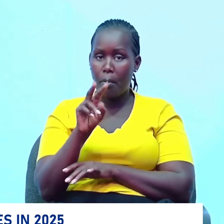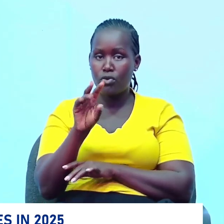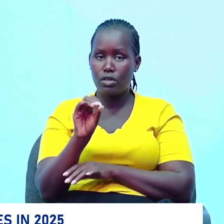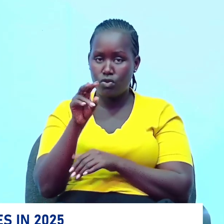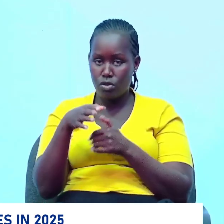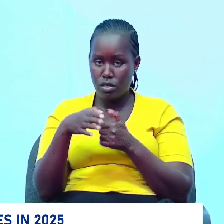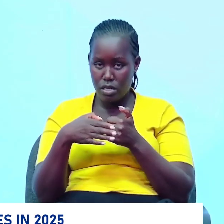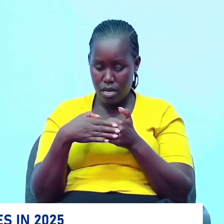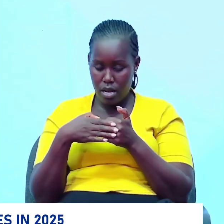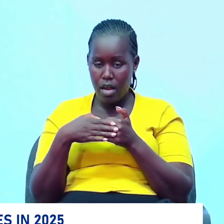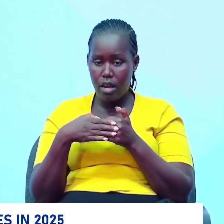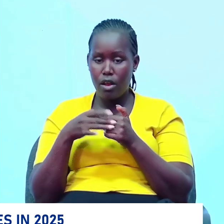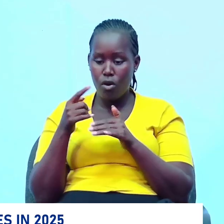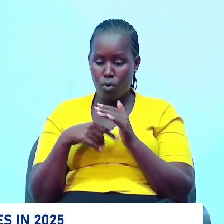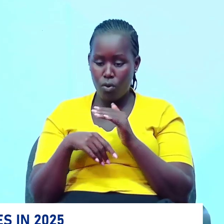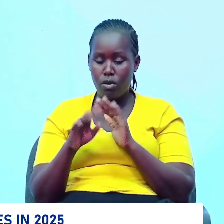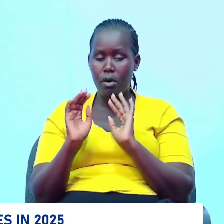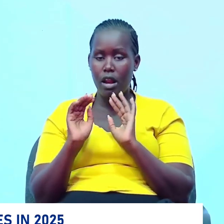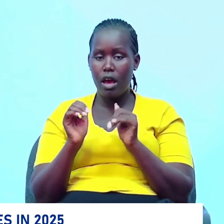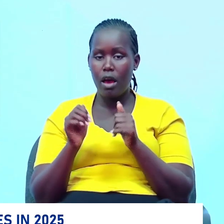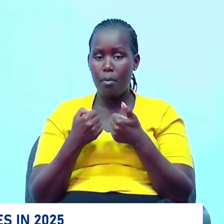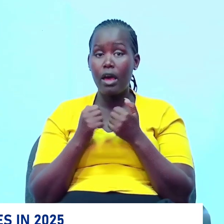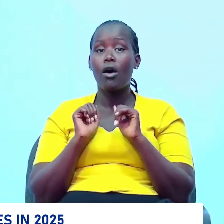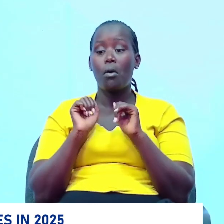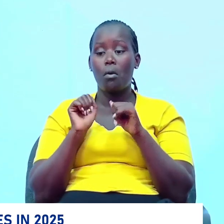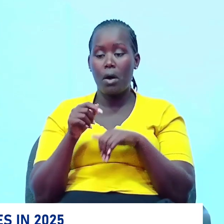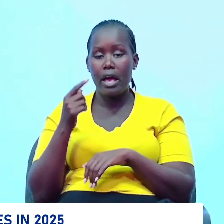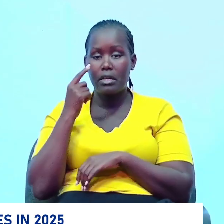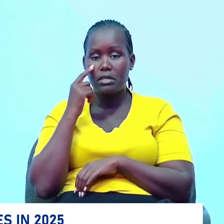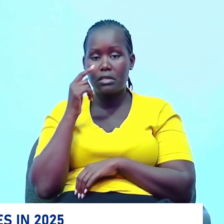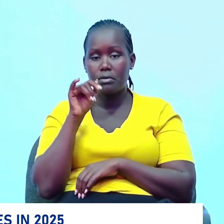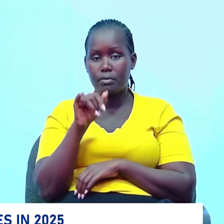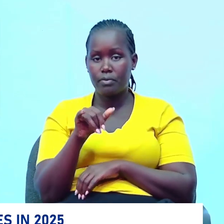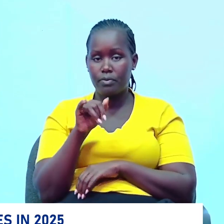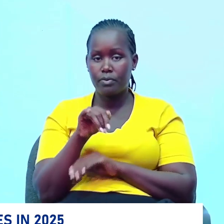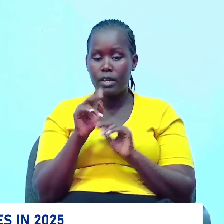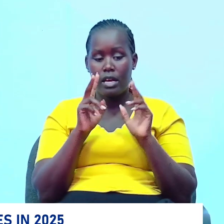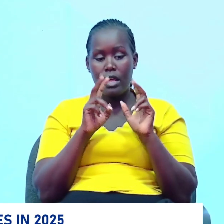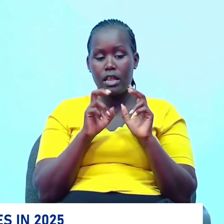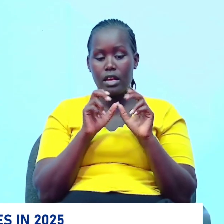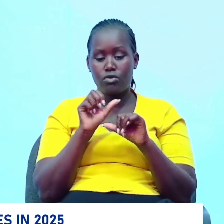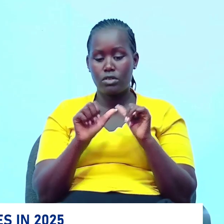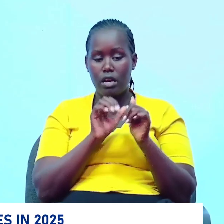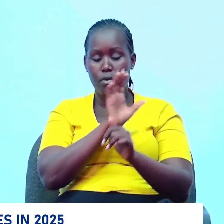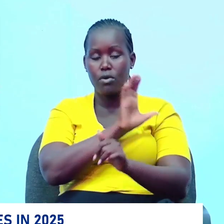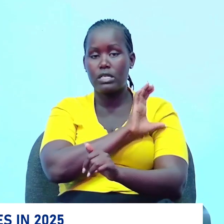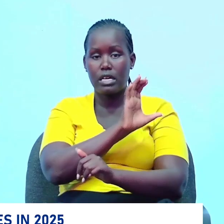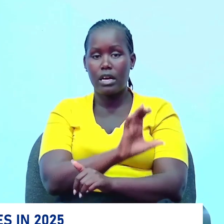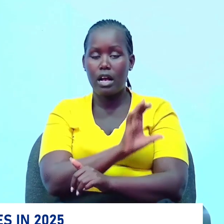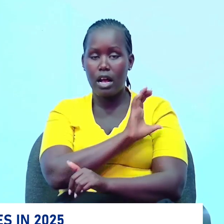handling now is what we should have been handling. So you can see that the issue of capacity constraints has